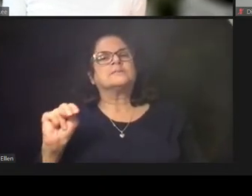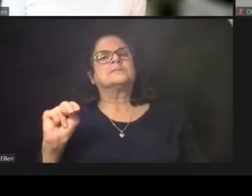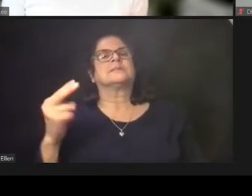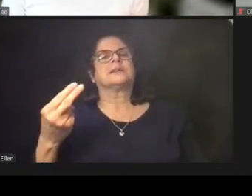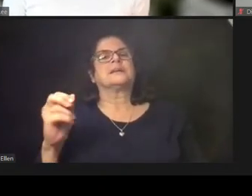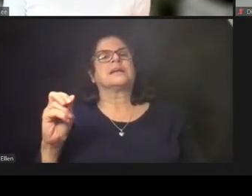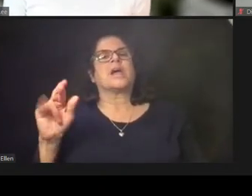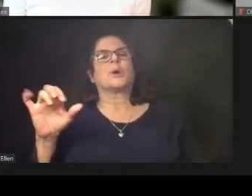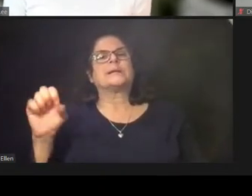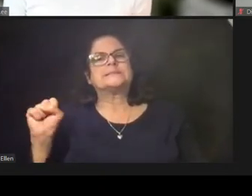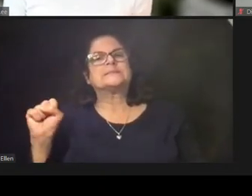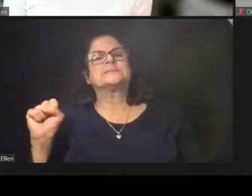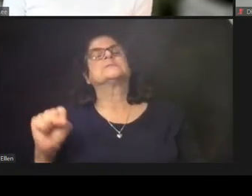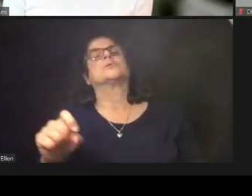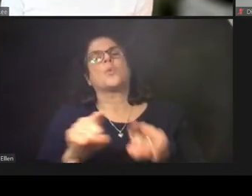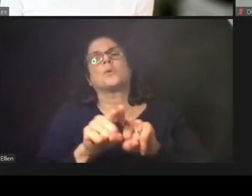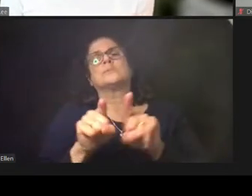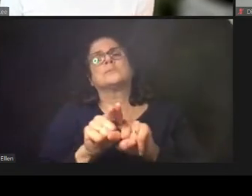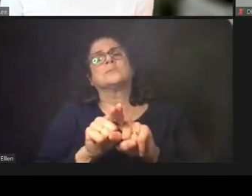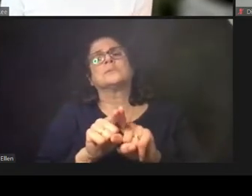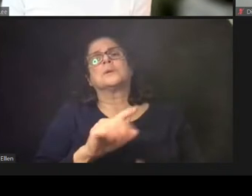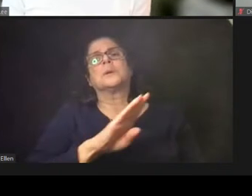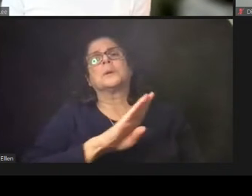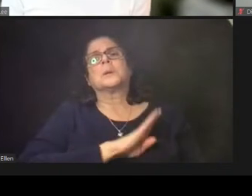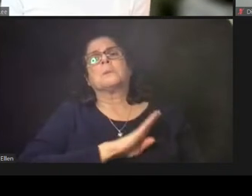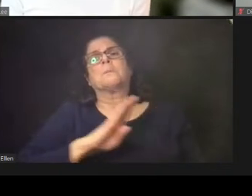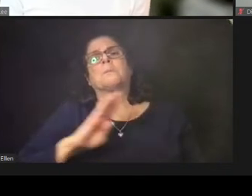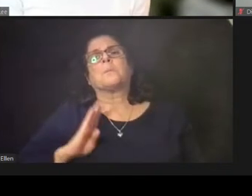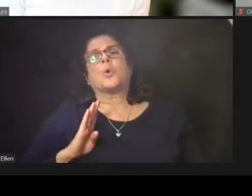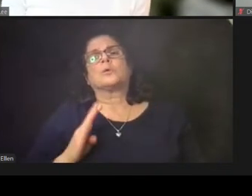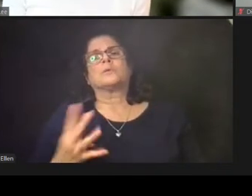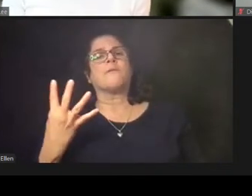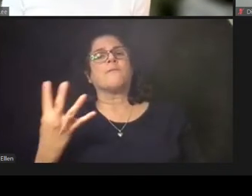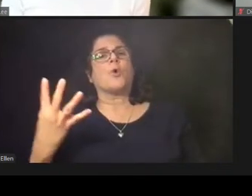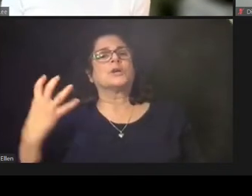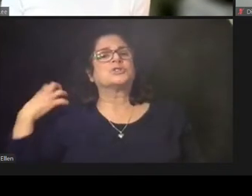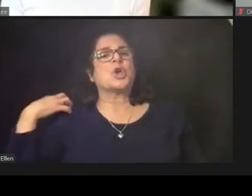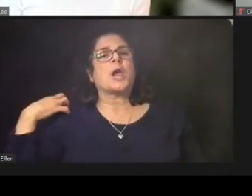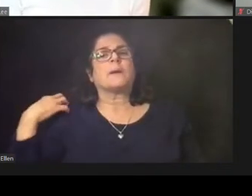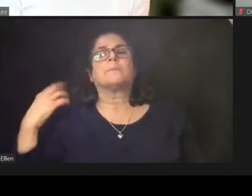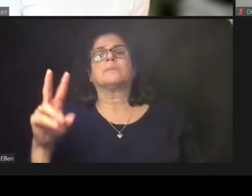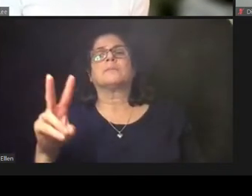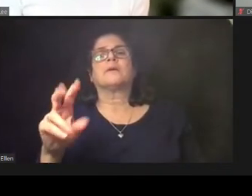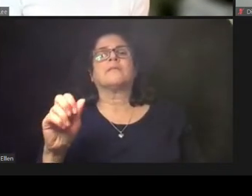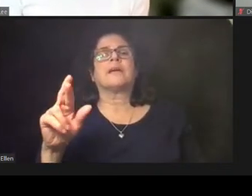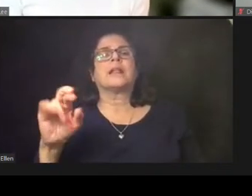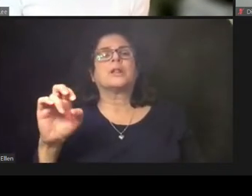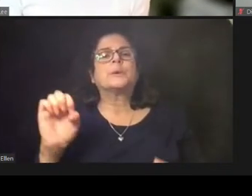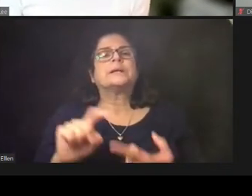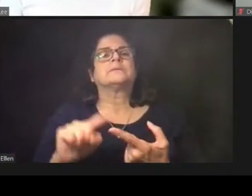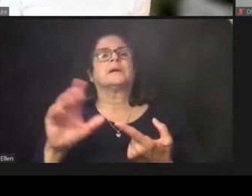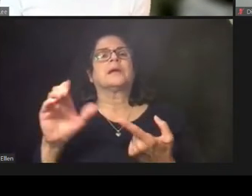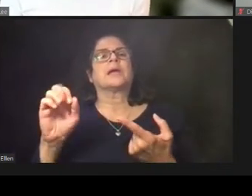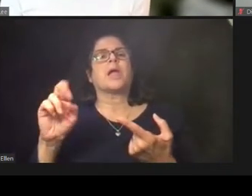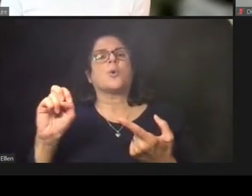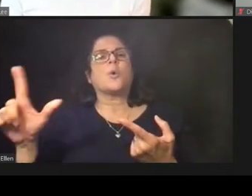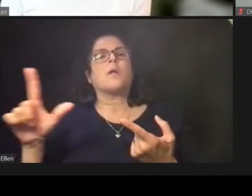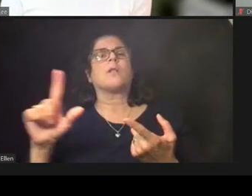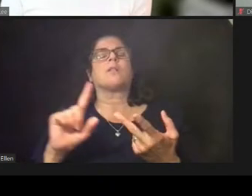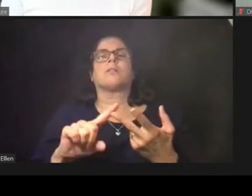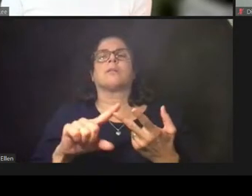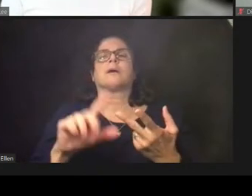the board, to the four board chairmen, Valerie, Carol, Terry, and